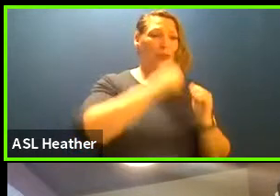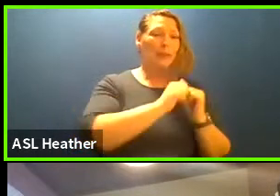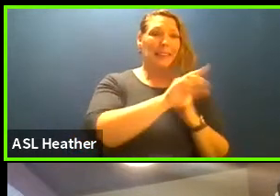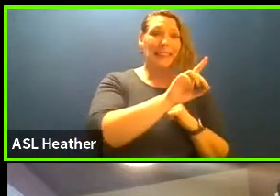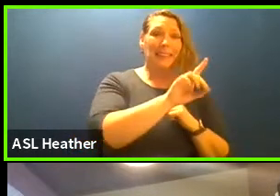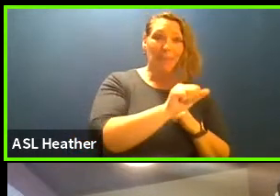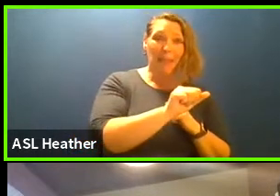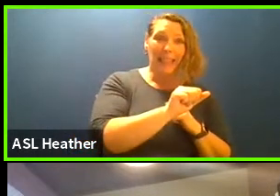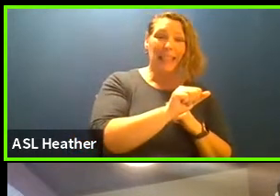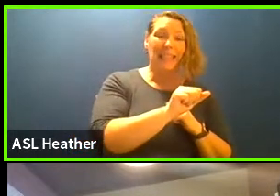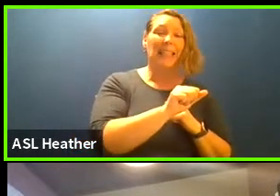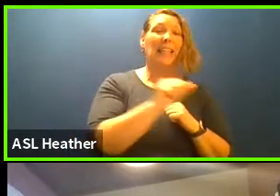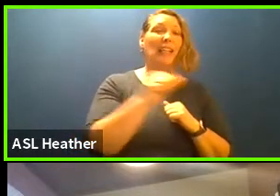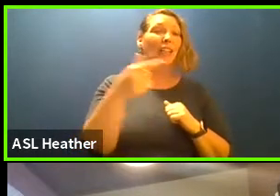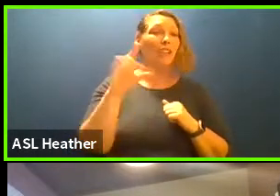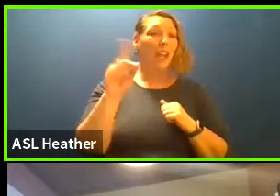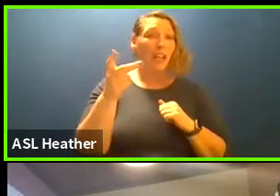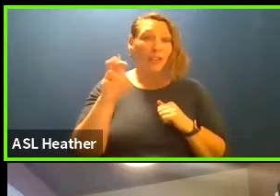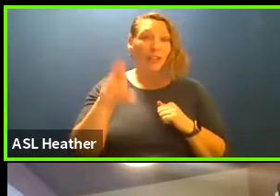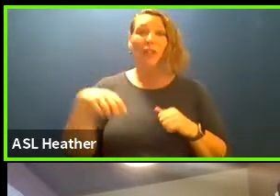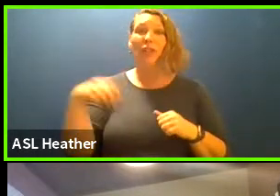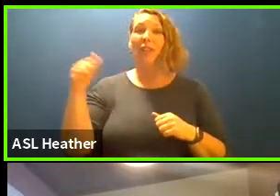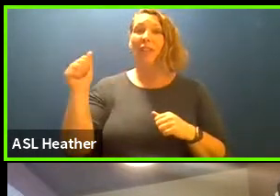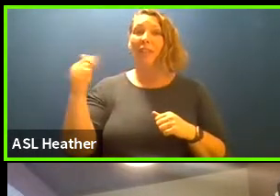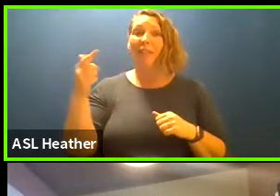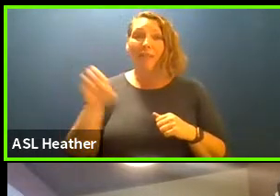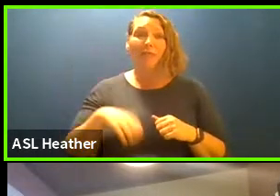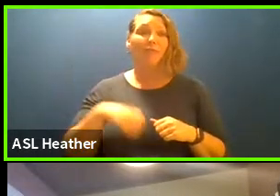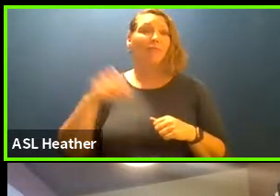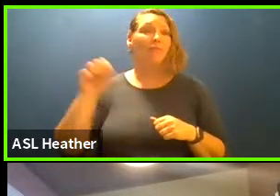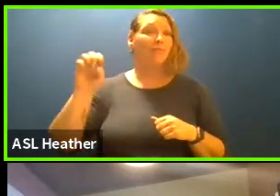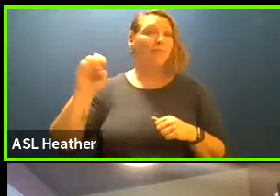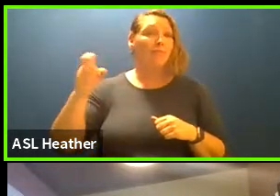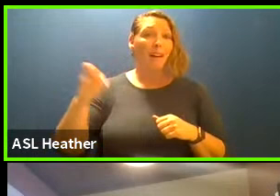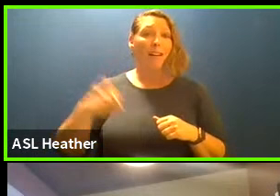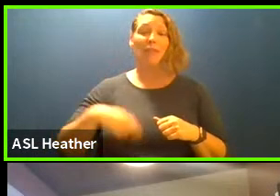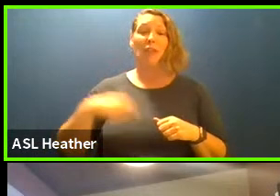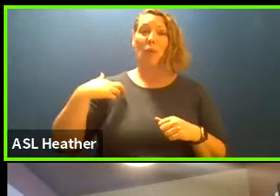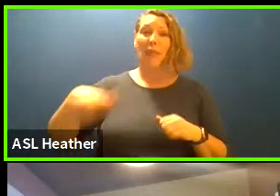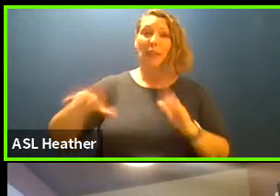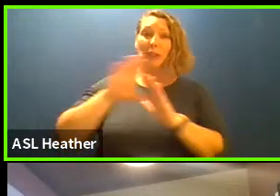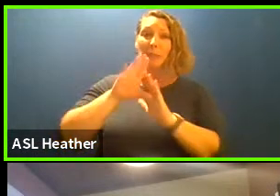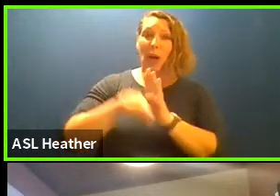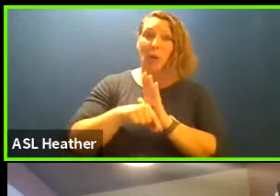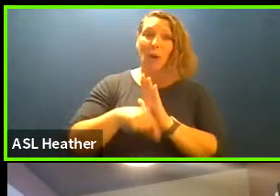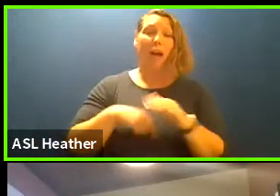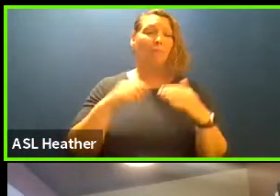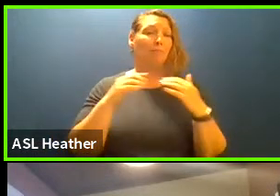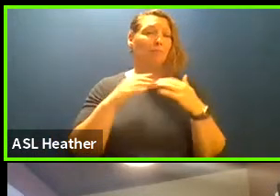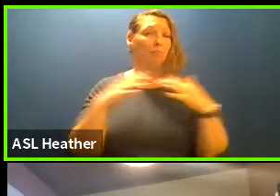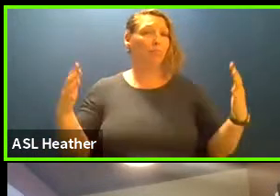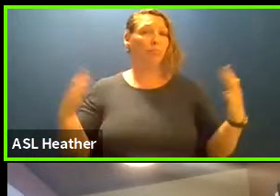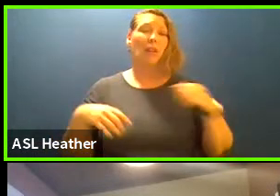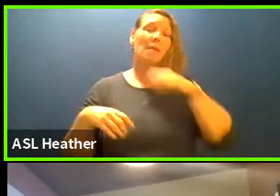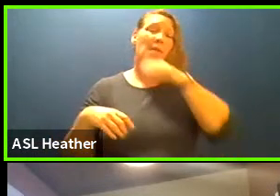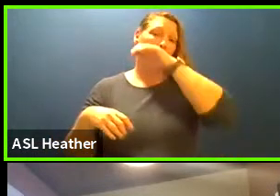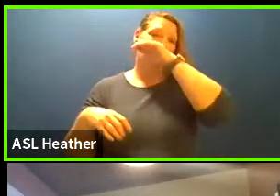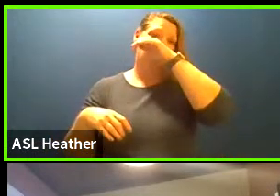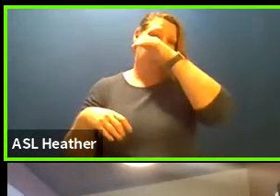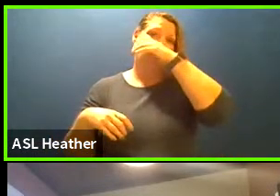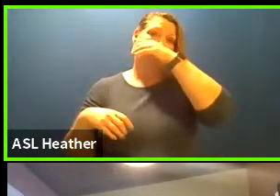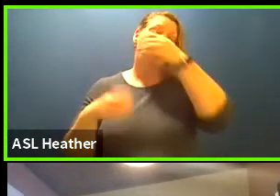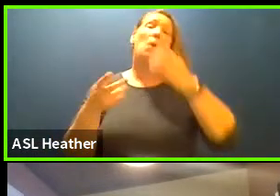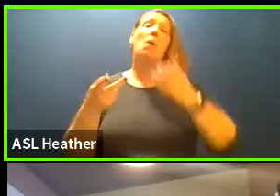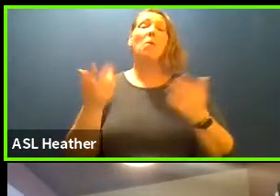disabilities, gender, age, sex, religious background, the whole gamut. So